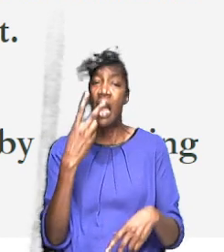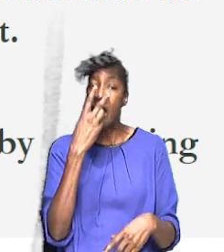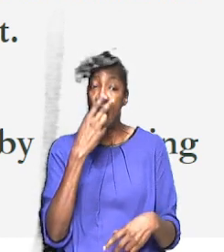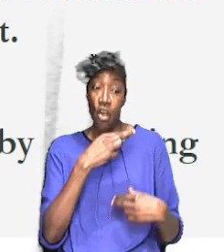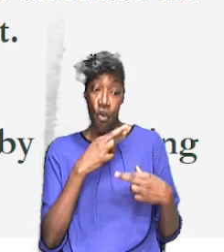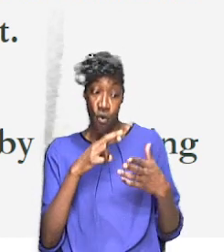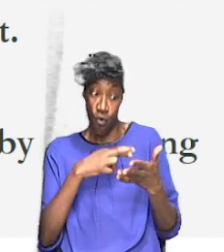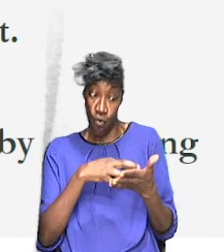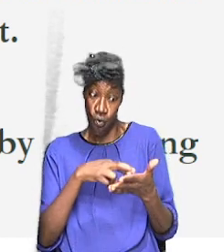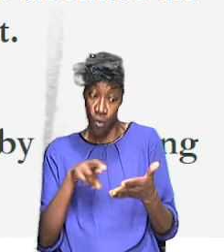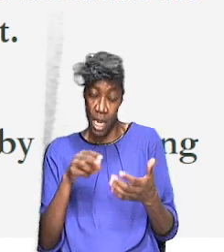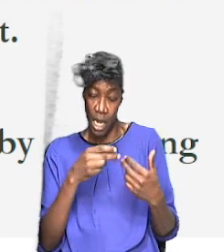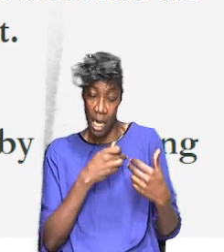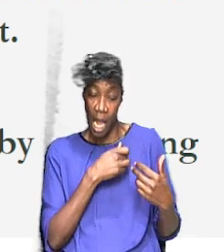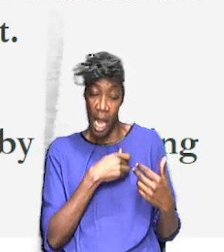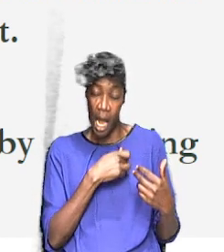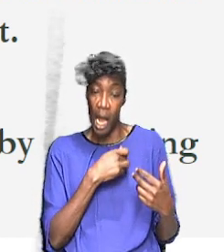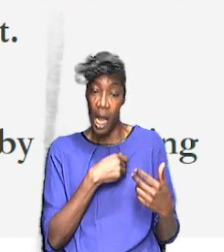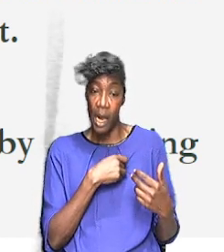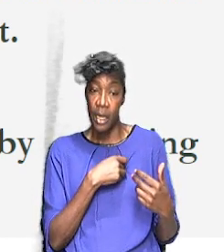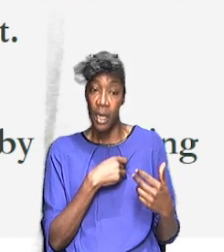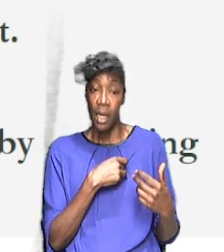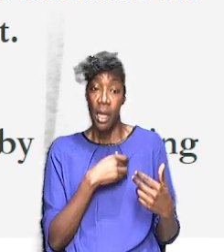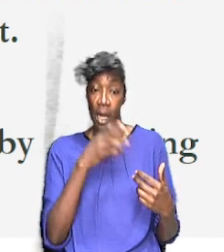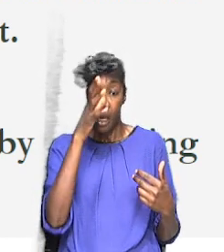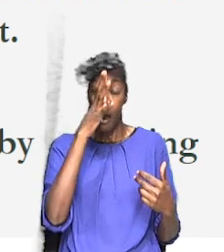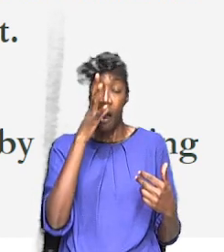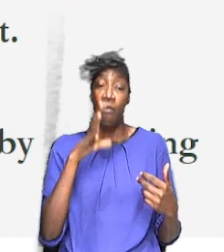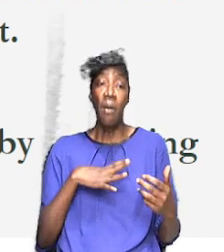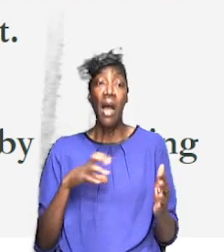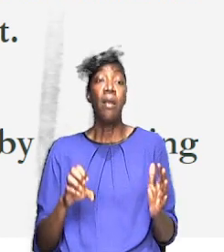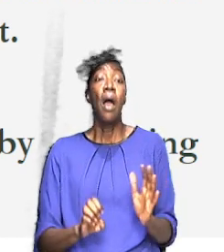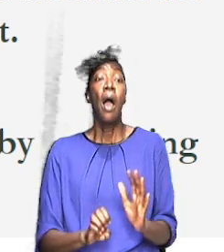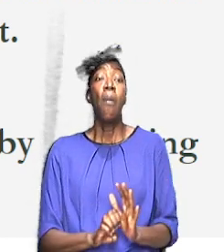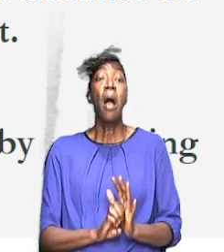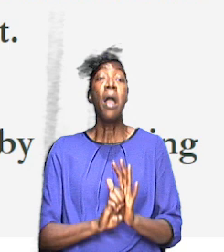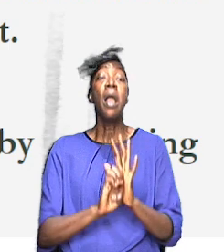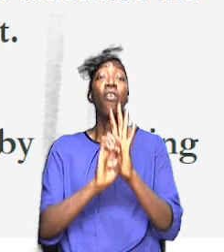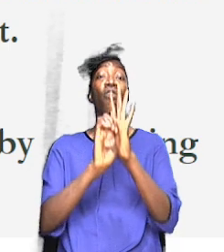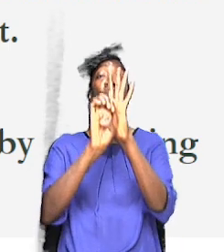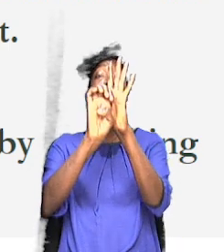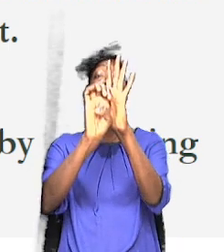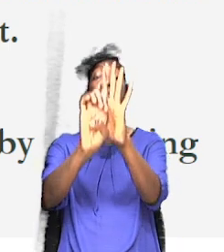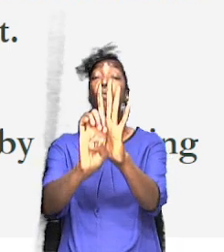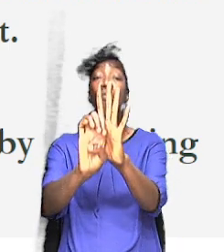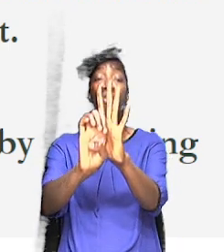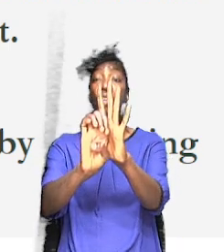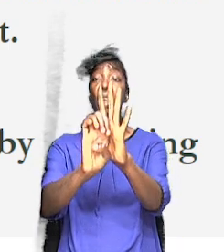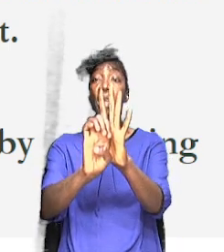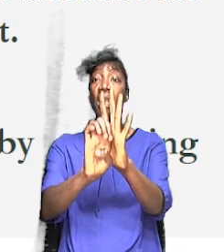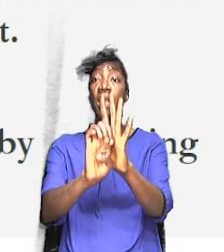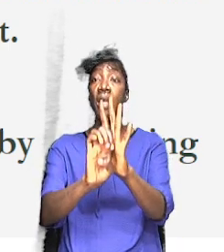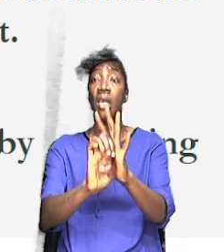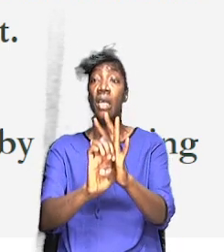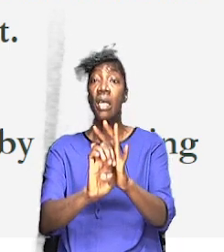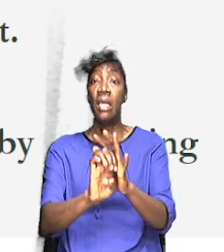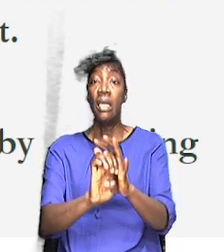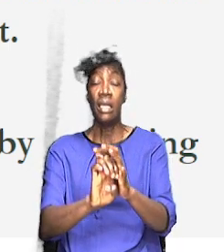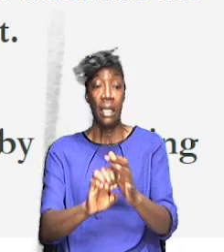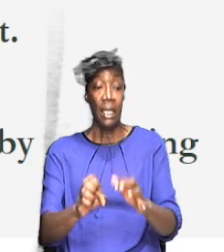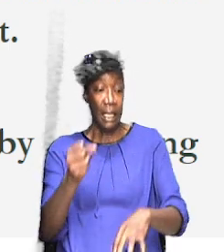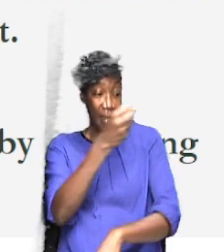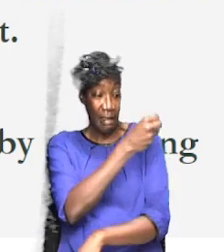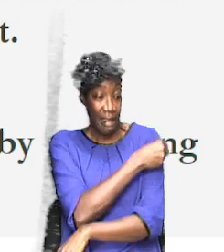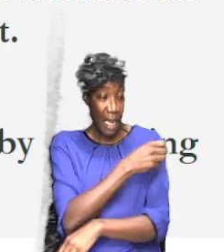by exposing Simon's heart. So while Simon was saying that Jesus, in his heart, that Jesus didn't